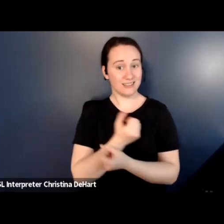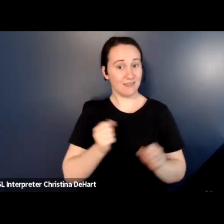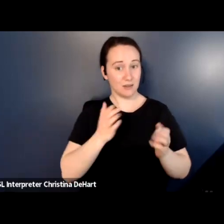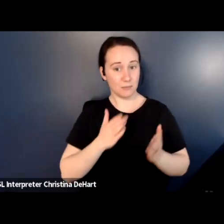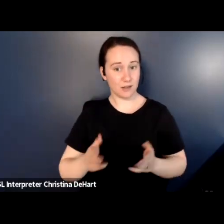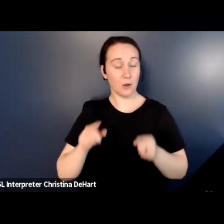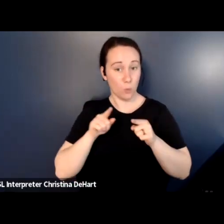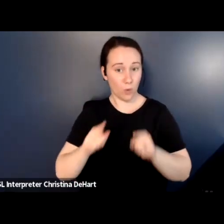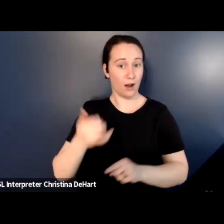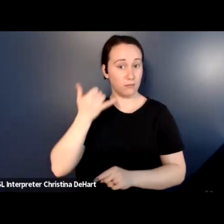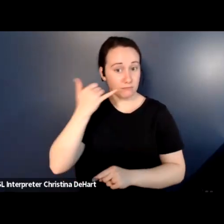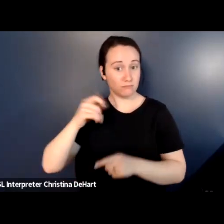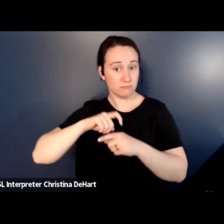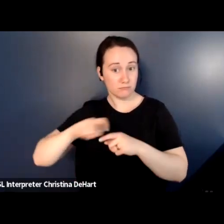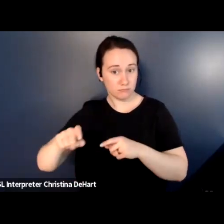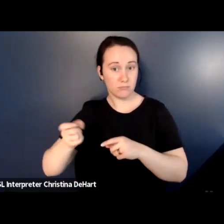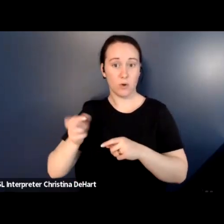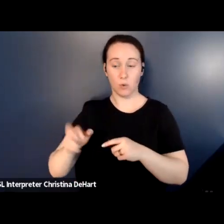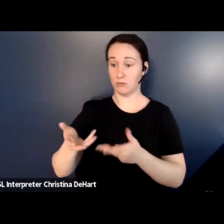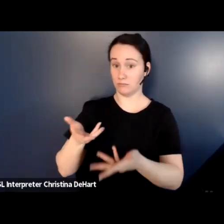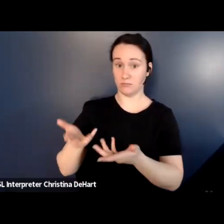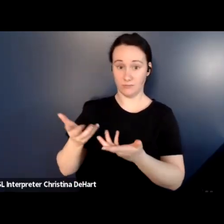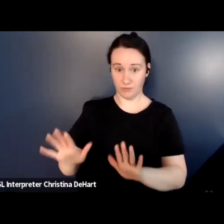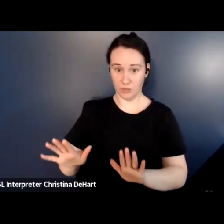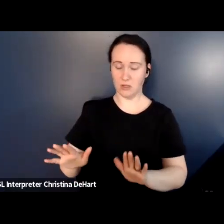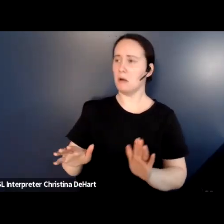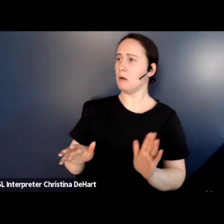after the call is completed? I believe you could do either one.